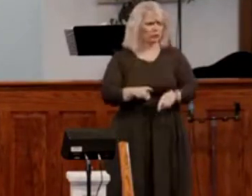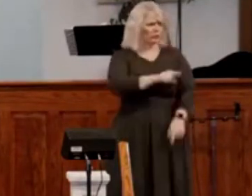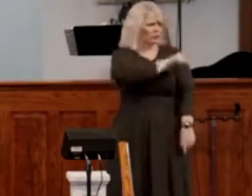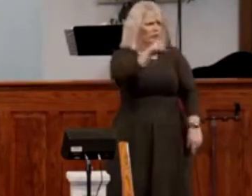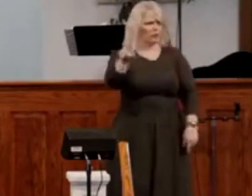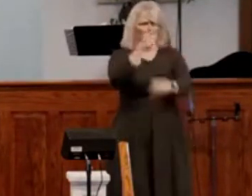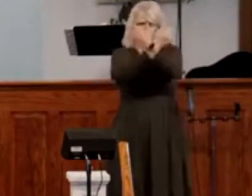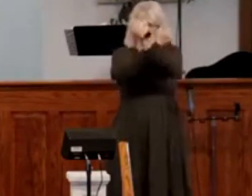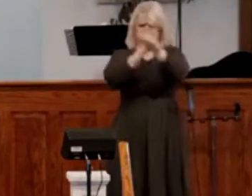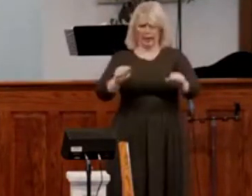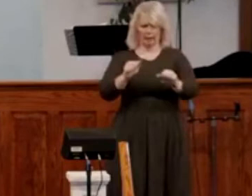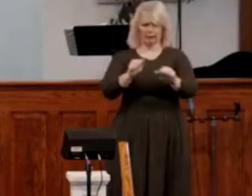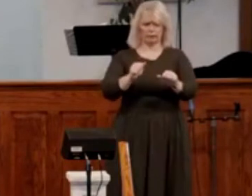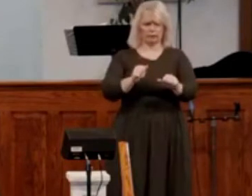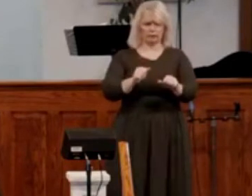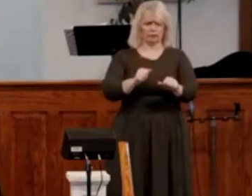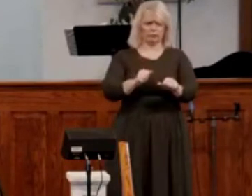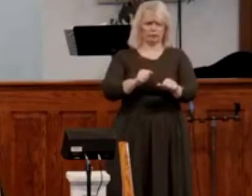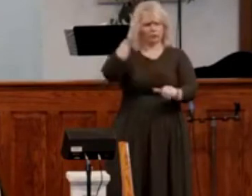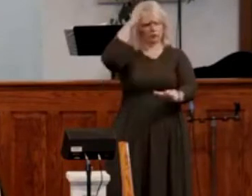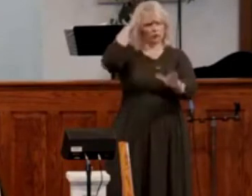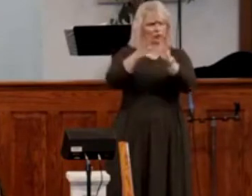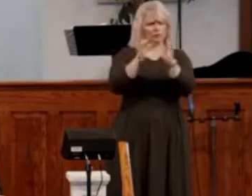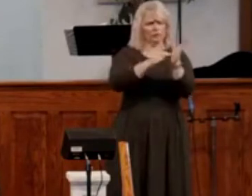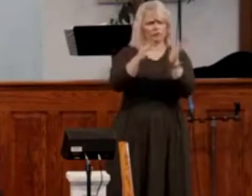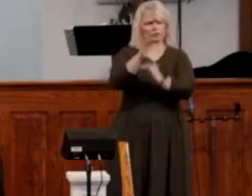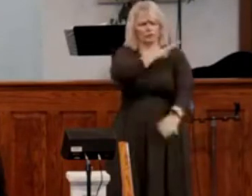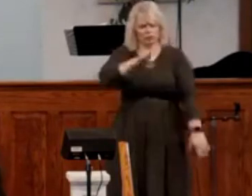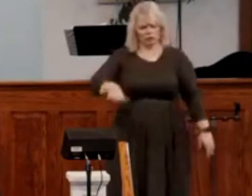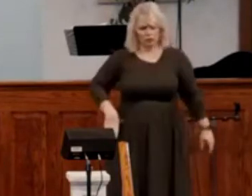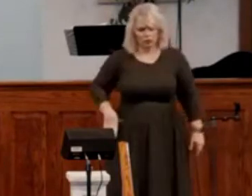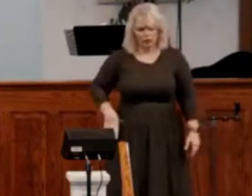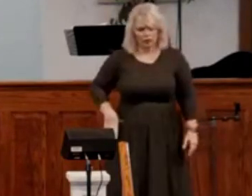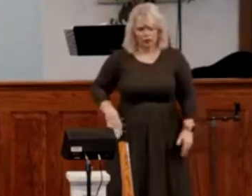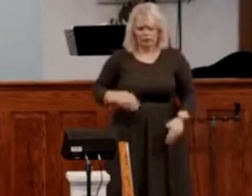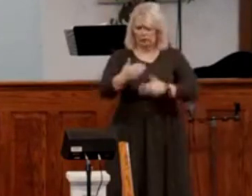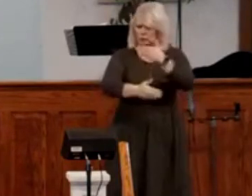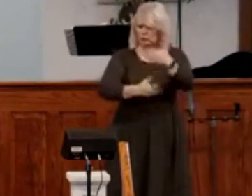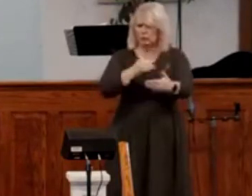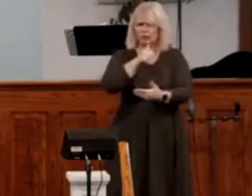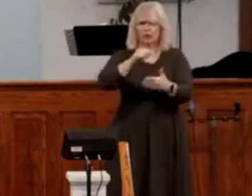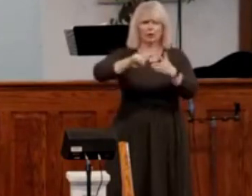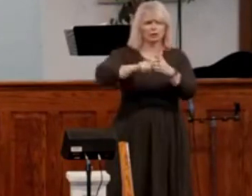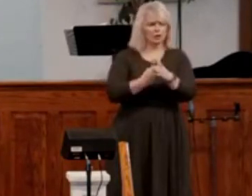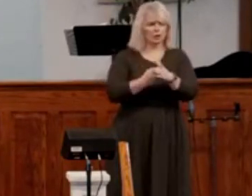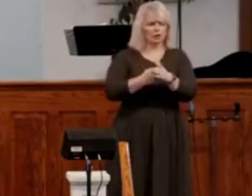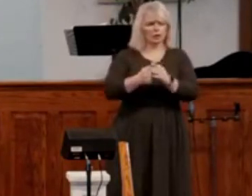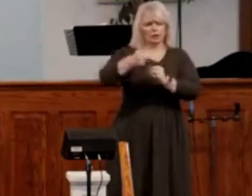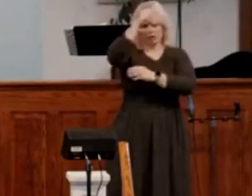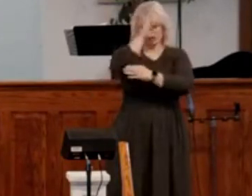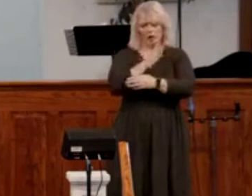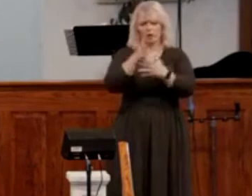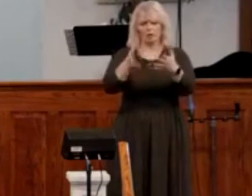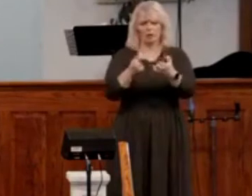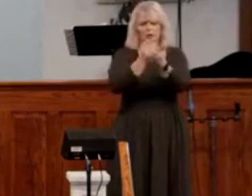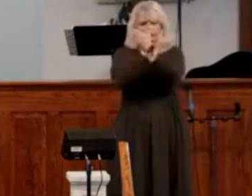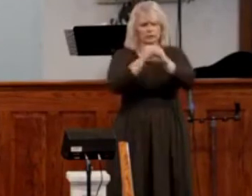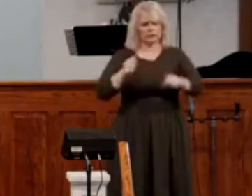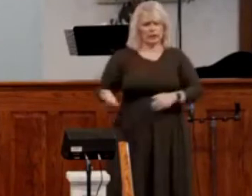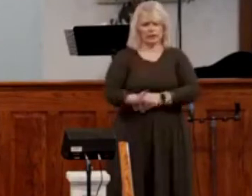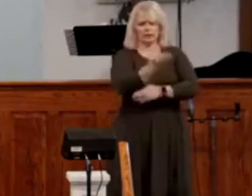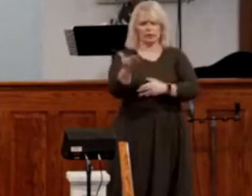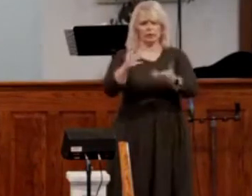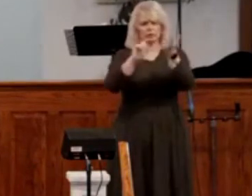today? Are you a believer in Jesus Christ? Because this process hasn't started, but God wants to. He wants to save you, he